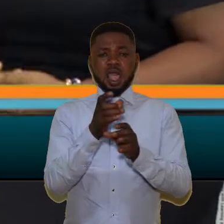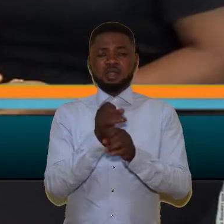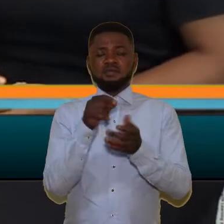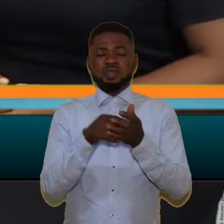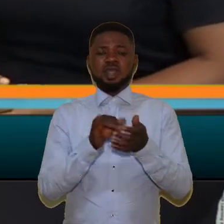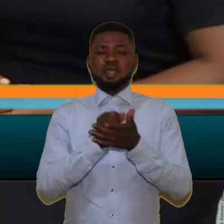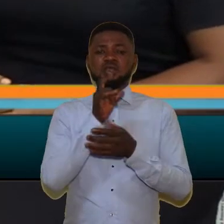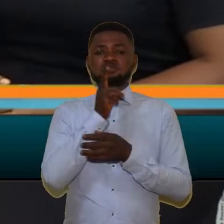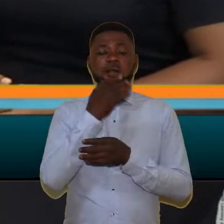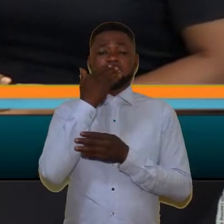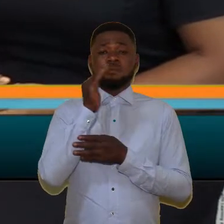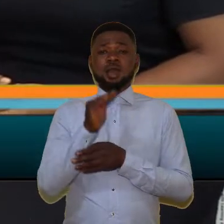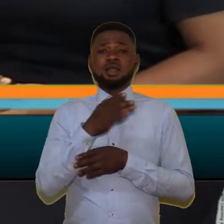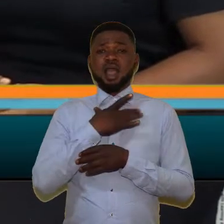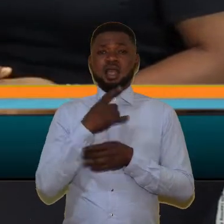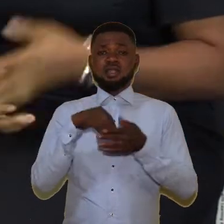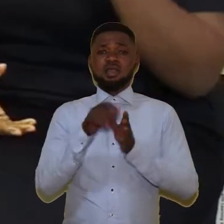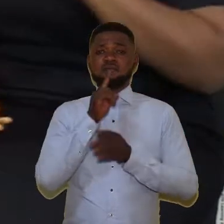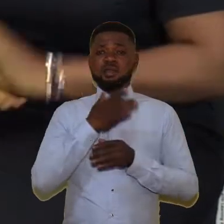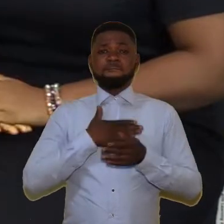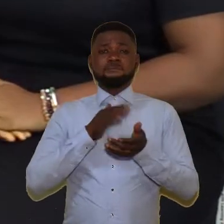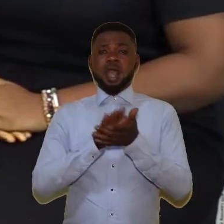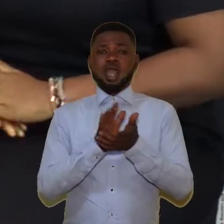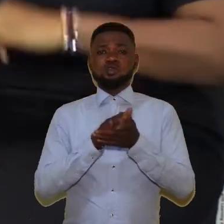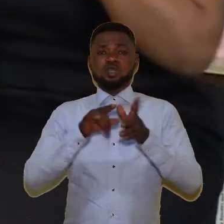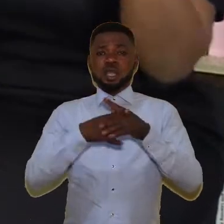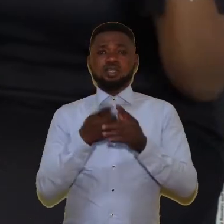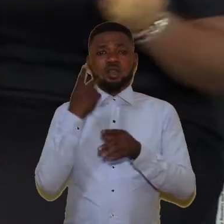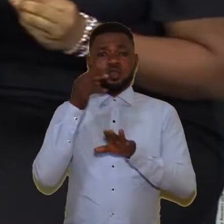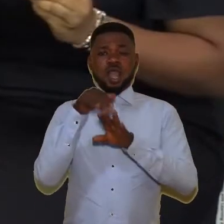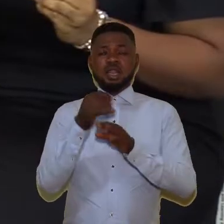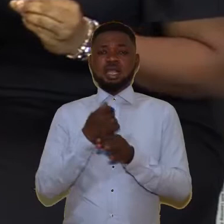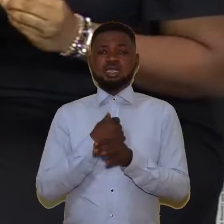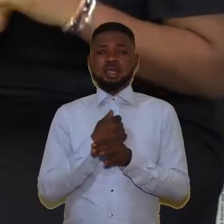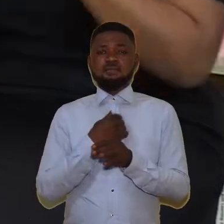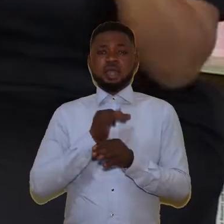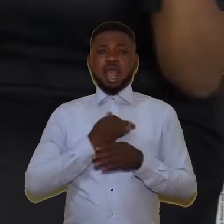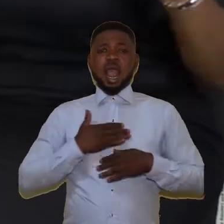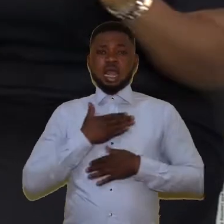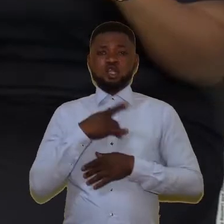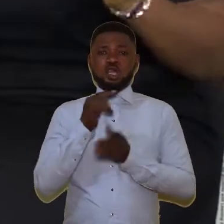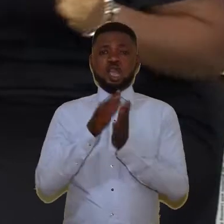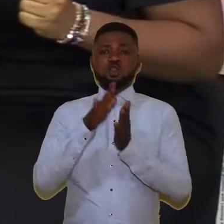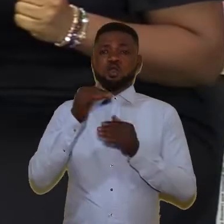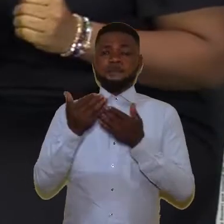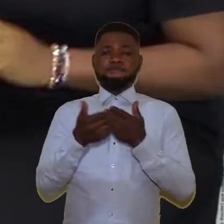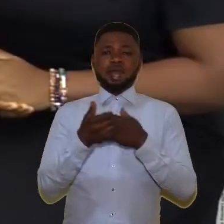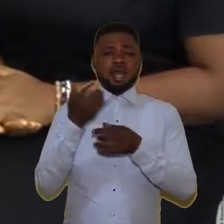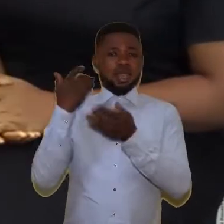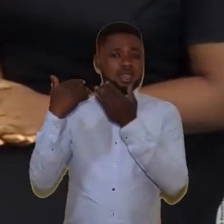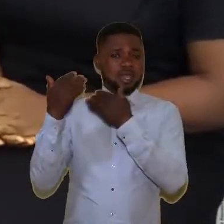this. All right, that's not bad. And in fact, my school started looking at me. I enjoyed the glory that